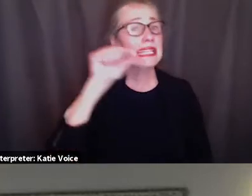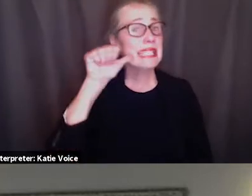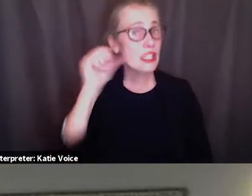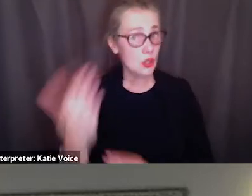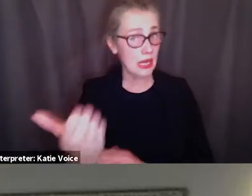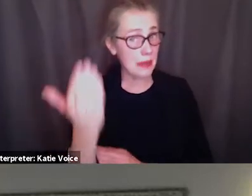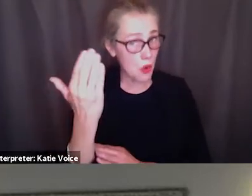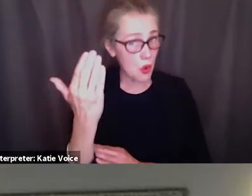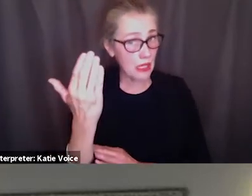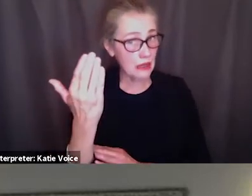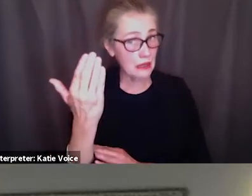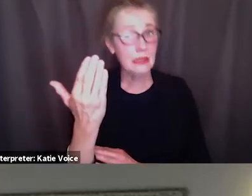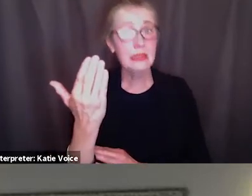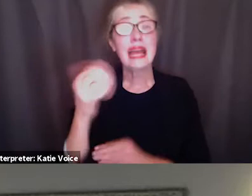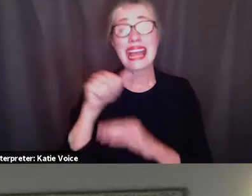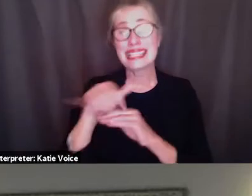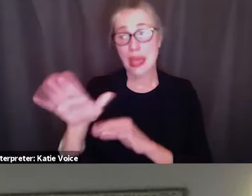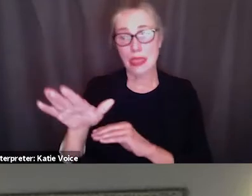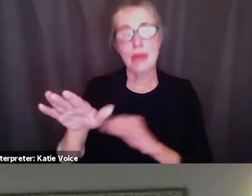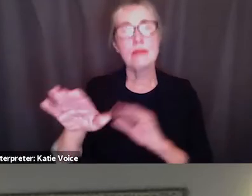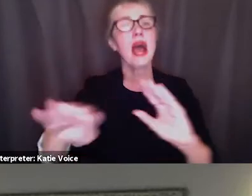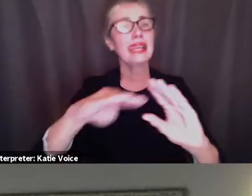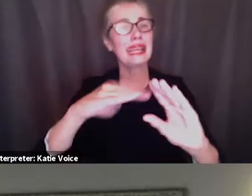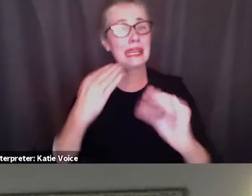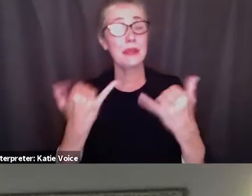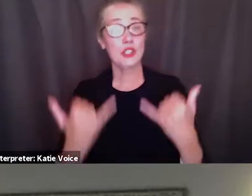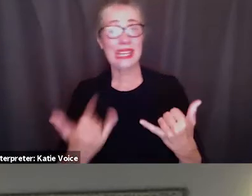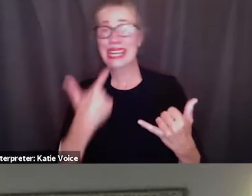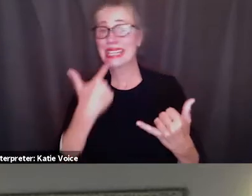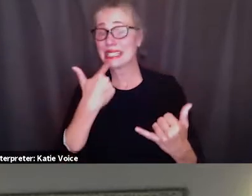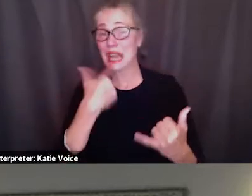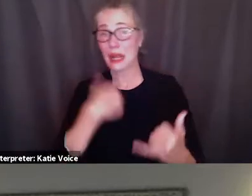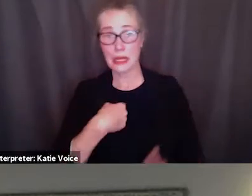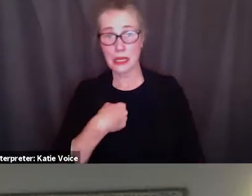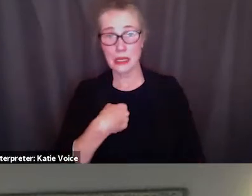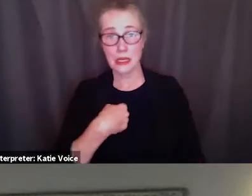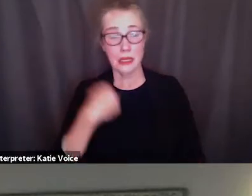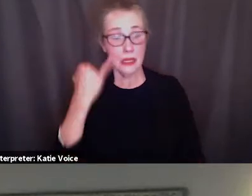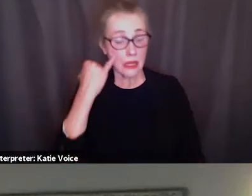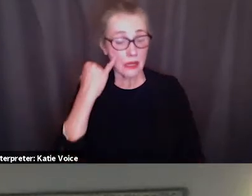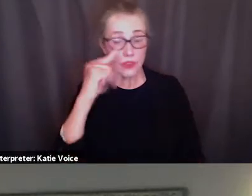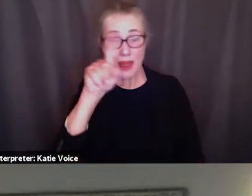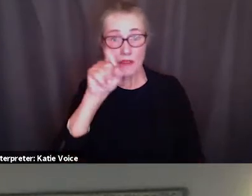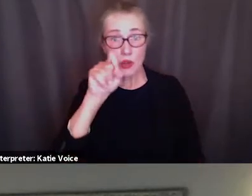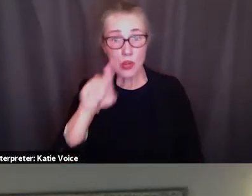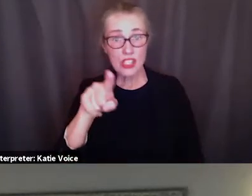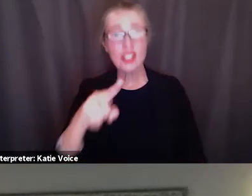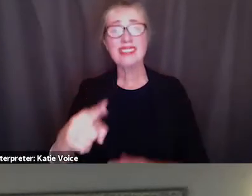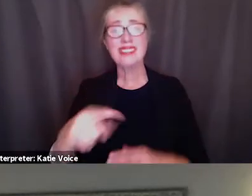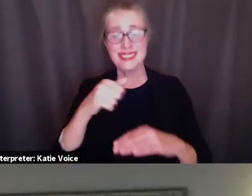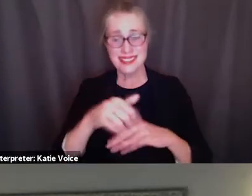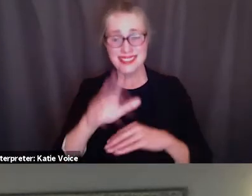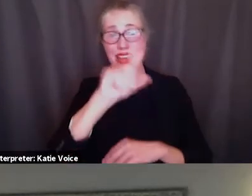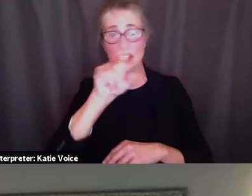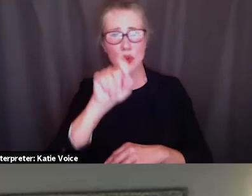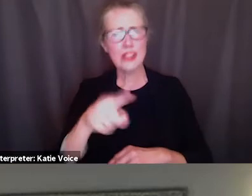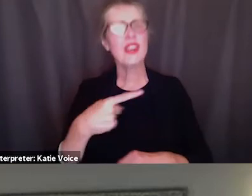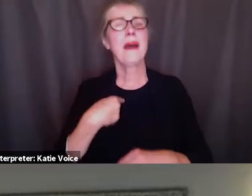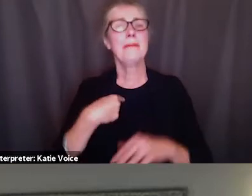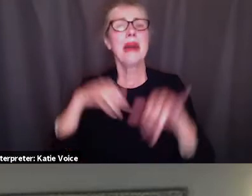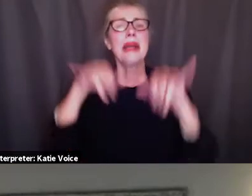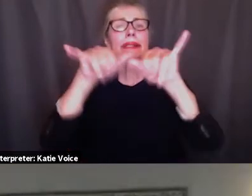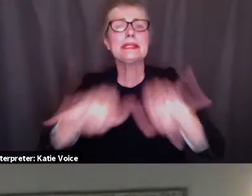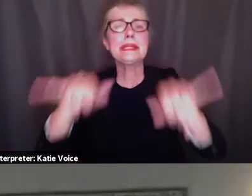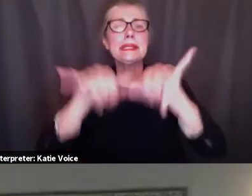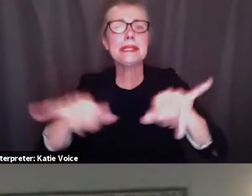them. I got an email from you guys today saying that if you have questions, send questions. Mine have been sitting in